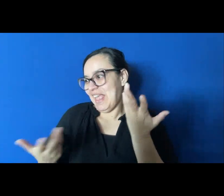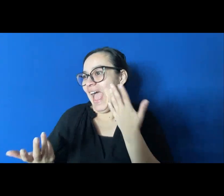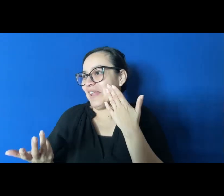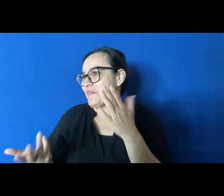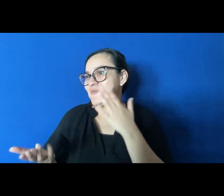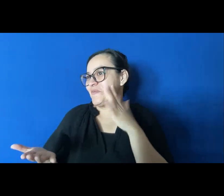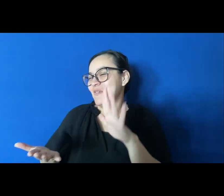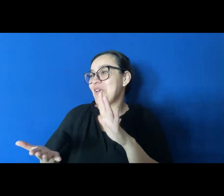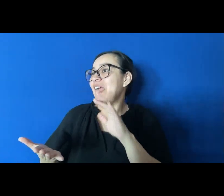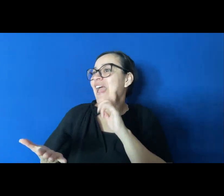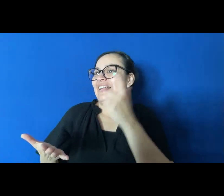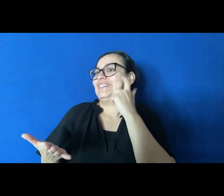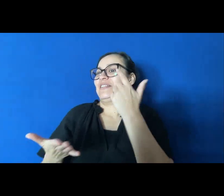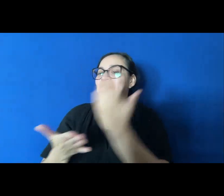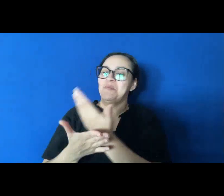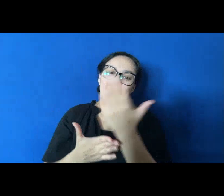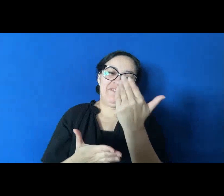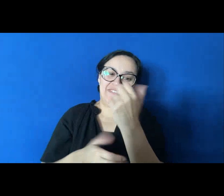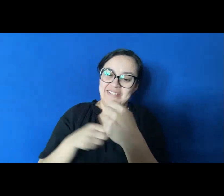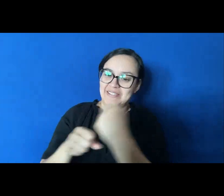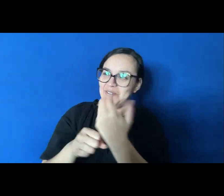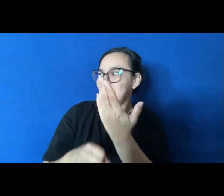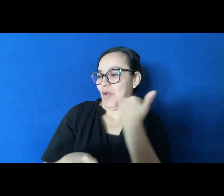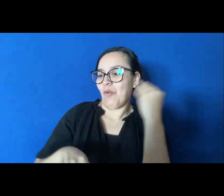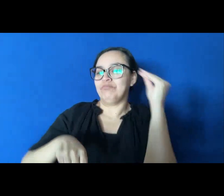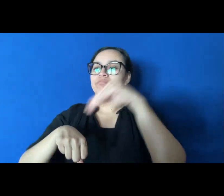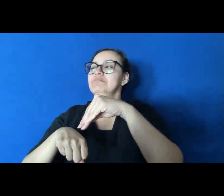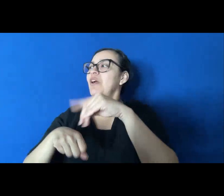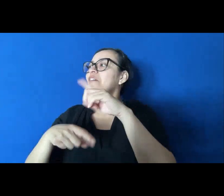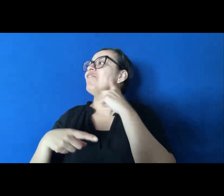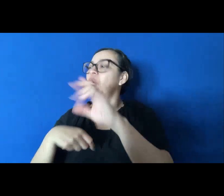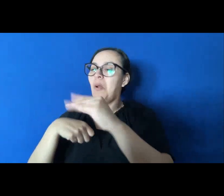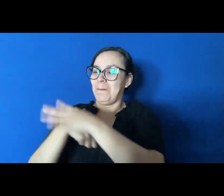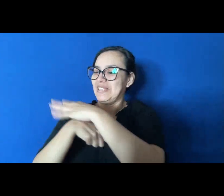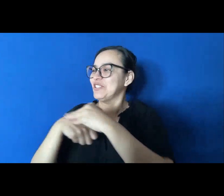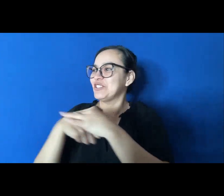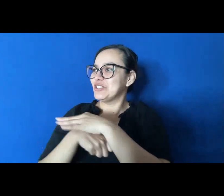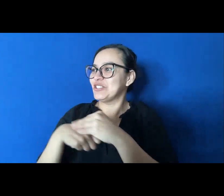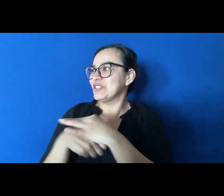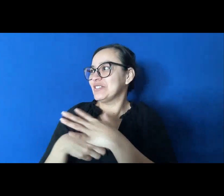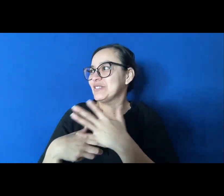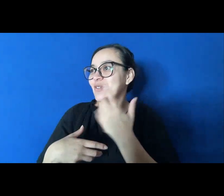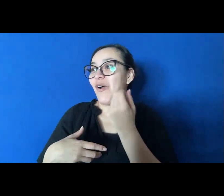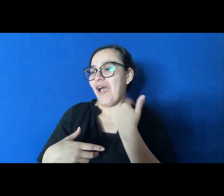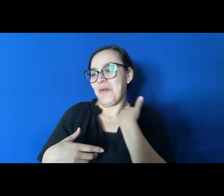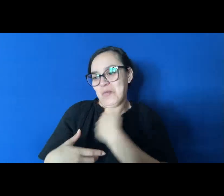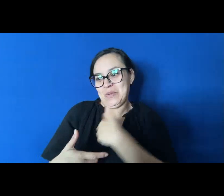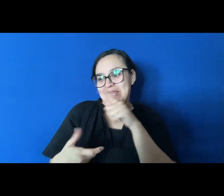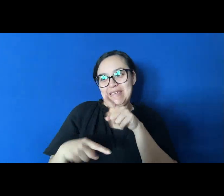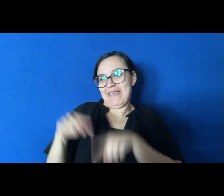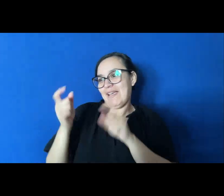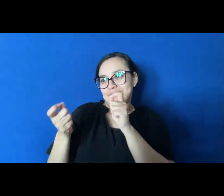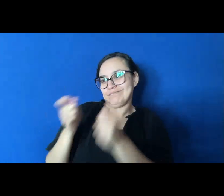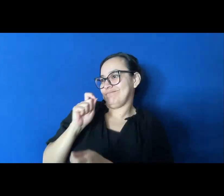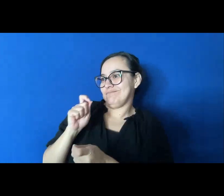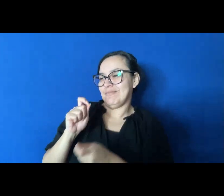came out, a few years. We have had them like 15 years, and in order to be adjust